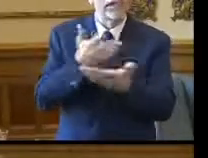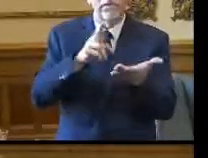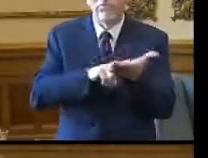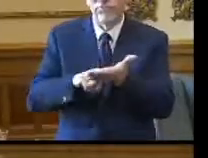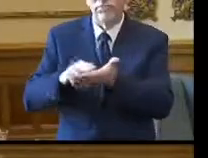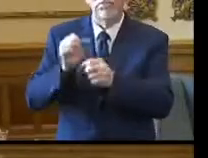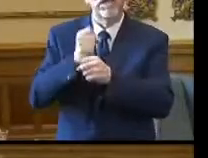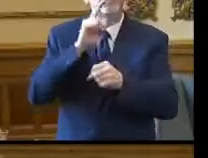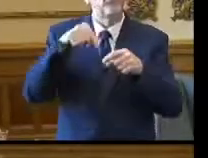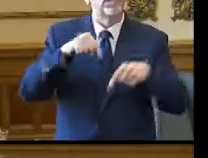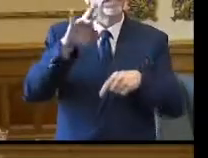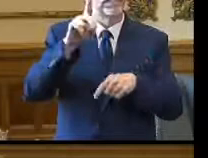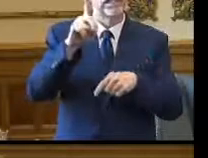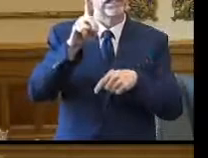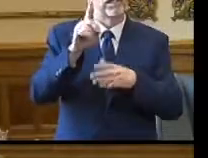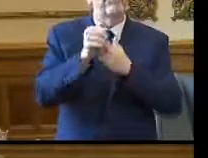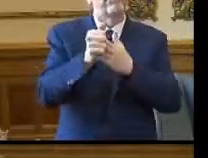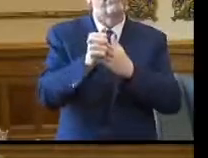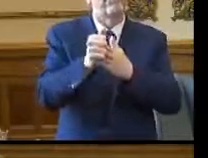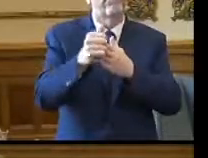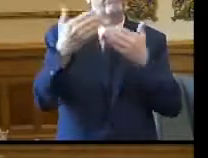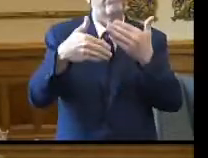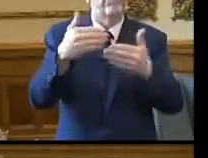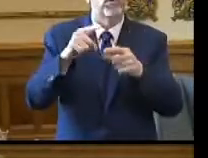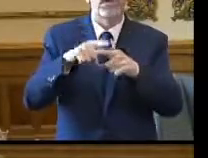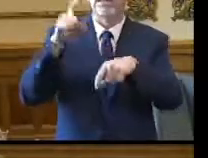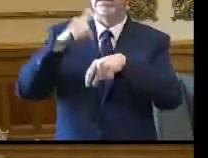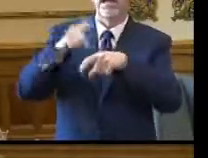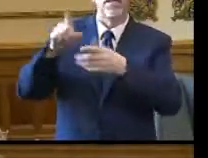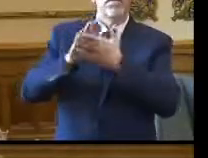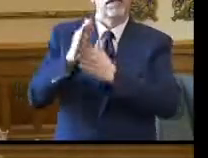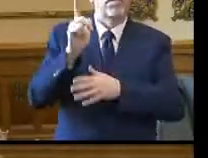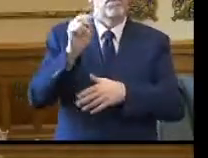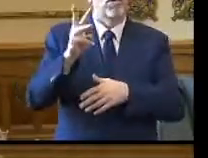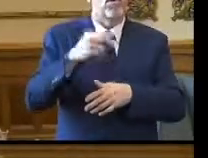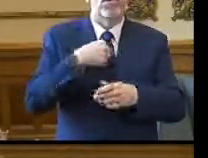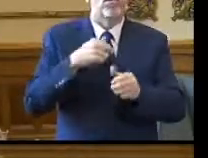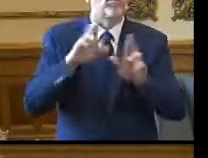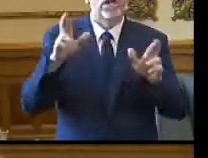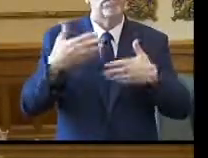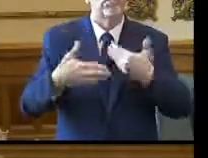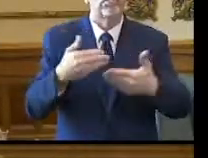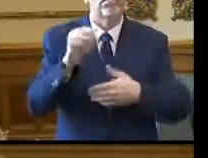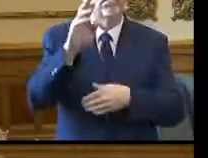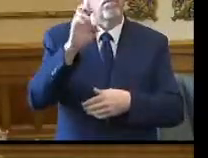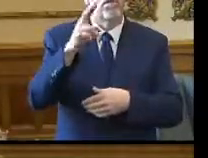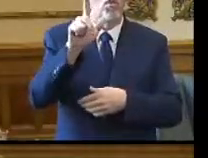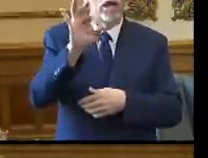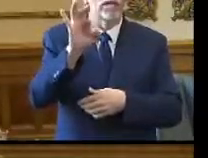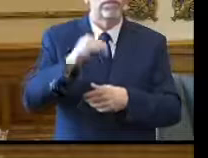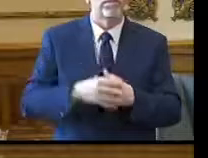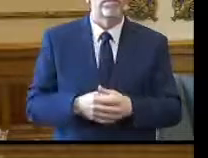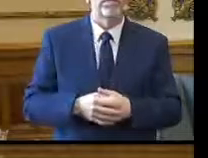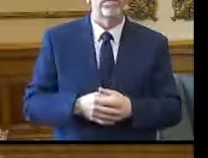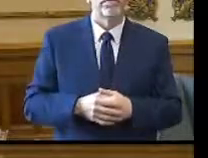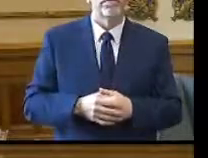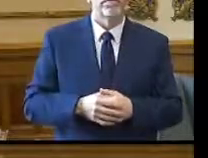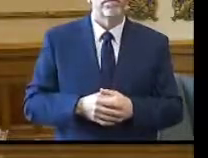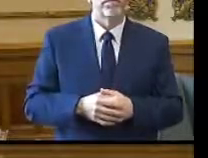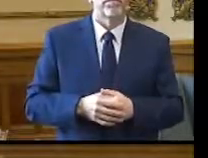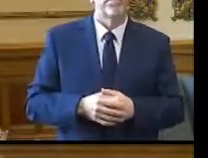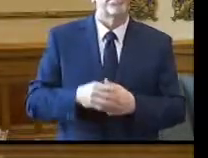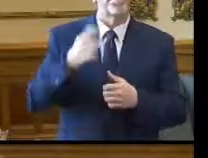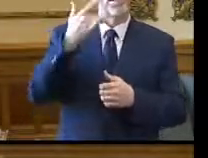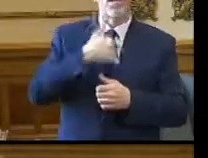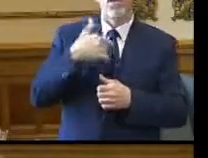that Indiana was at the front of the line when this act became effective, which was March 29th. And